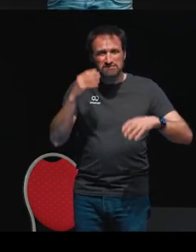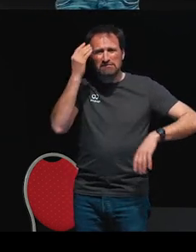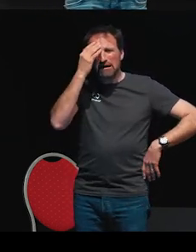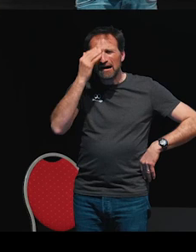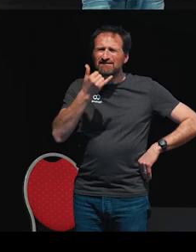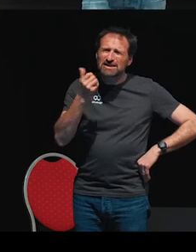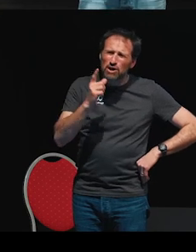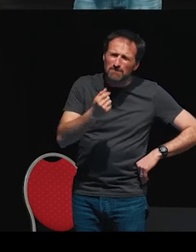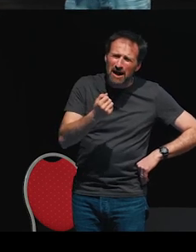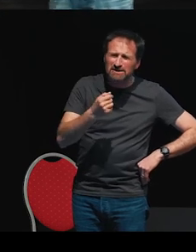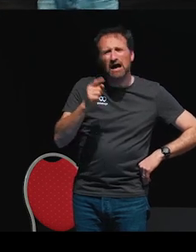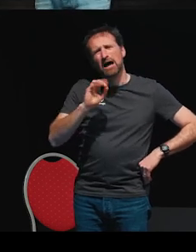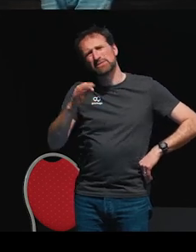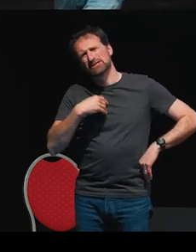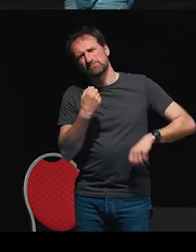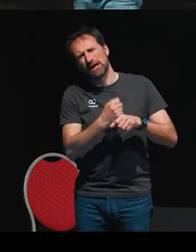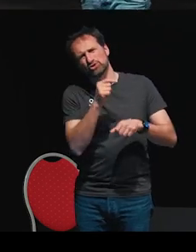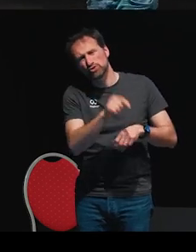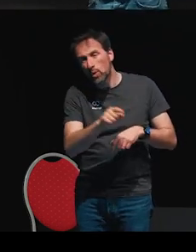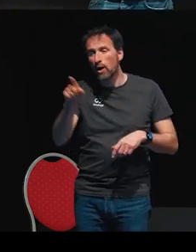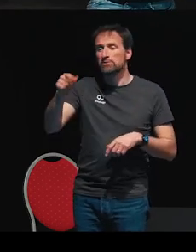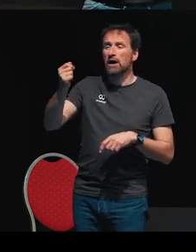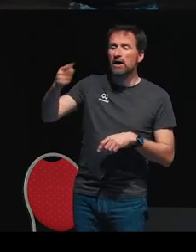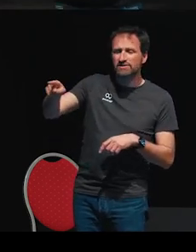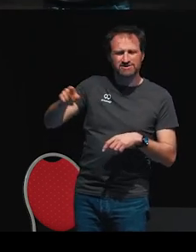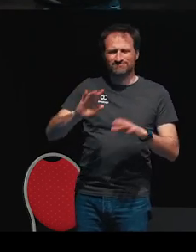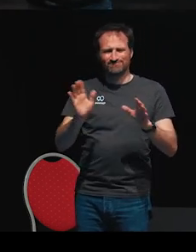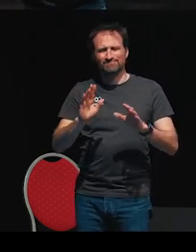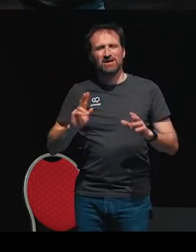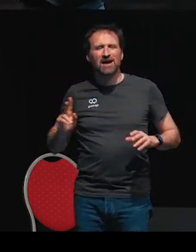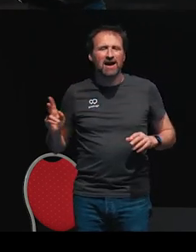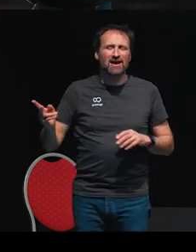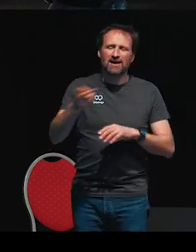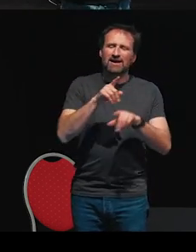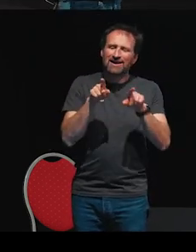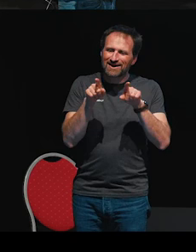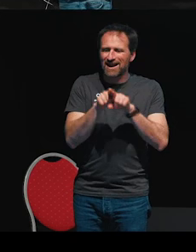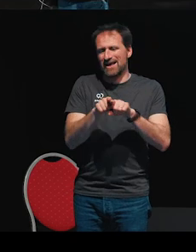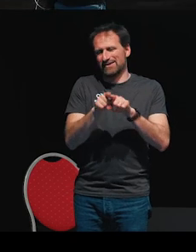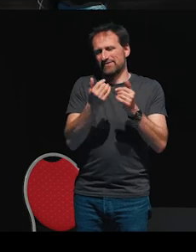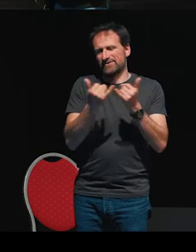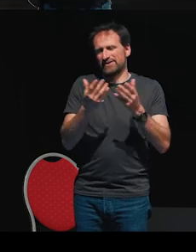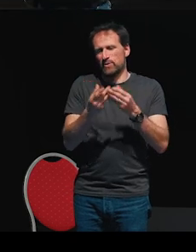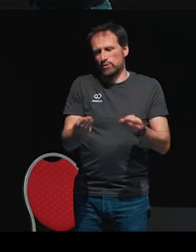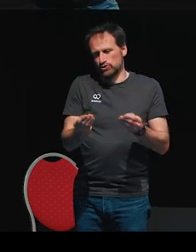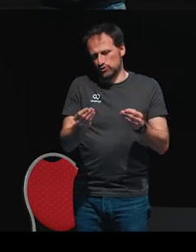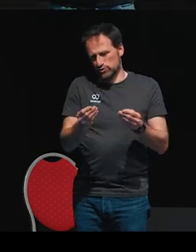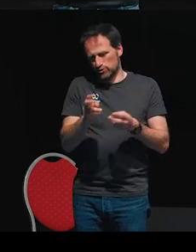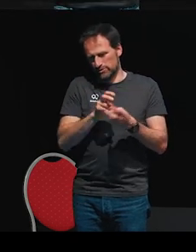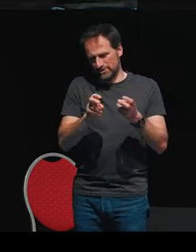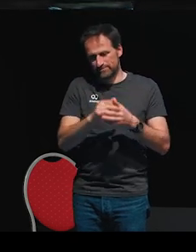that way, now it's solved in this way. So try to unify your solutions. And most